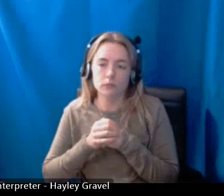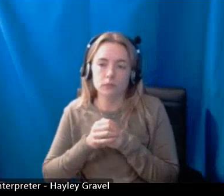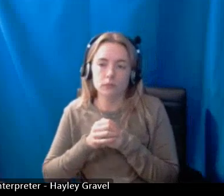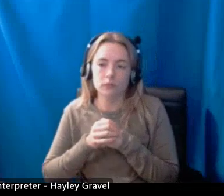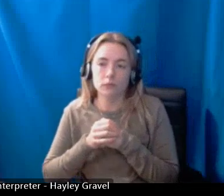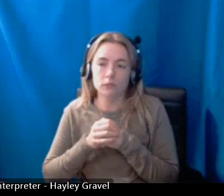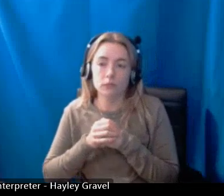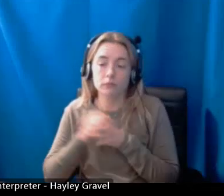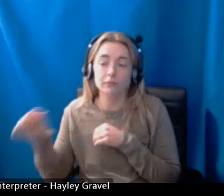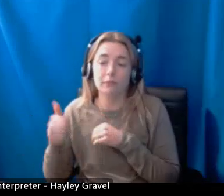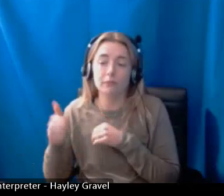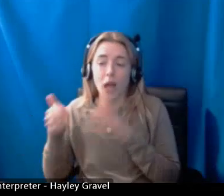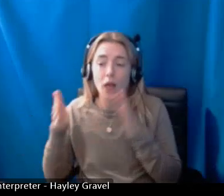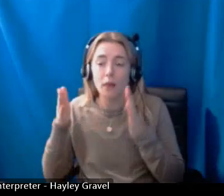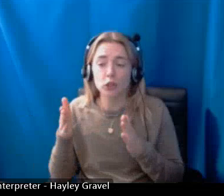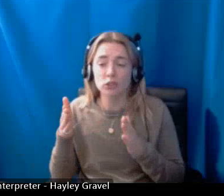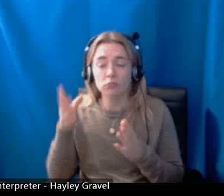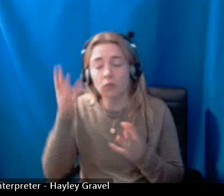Someone else.